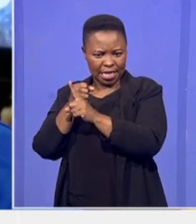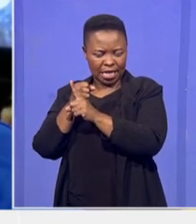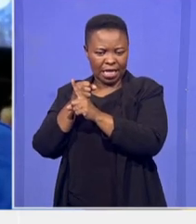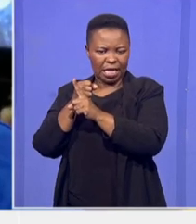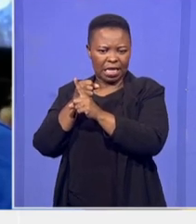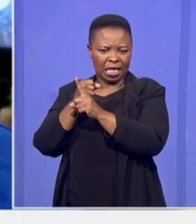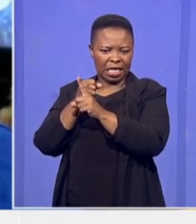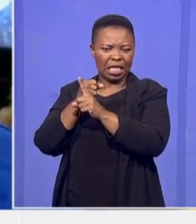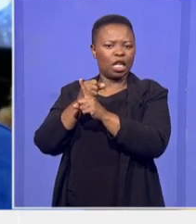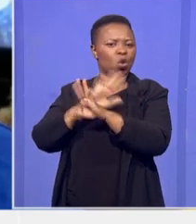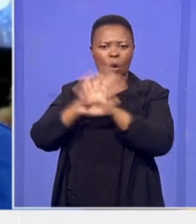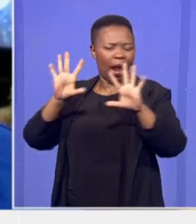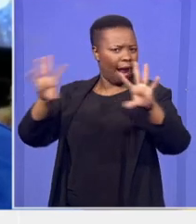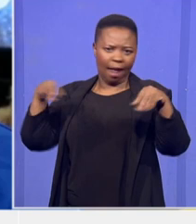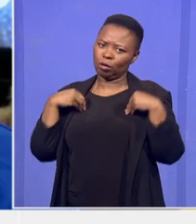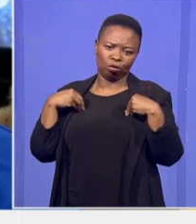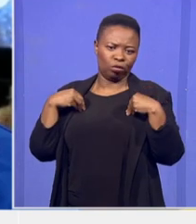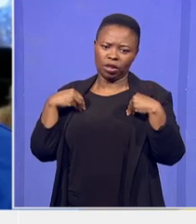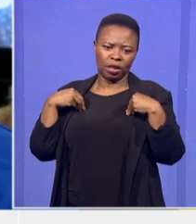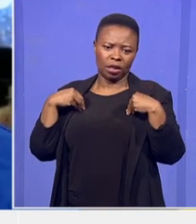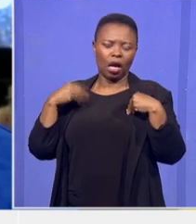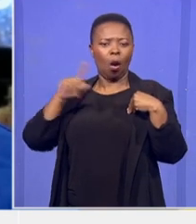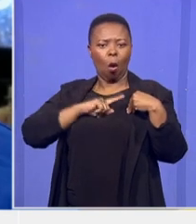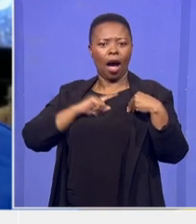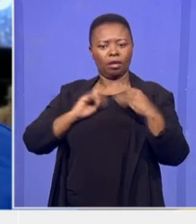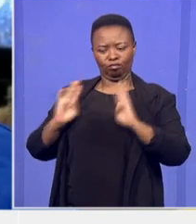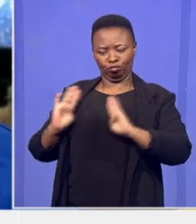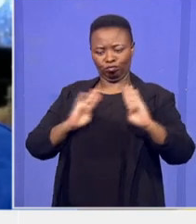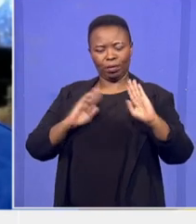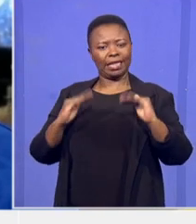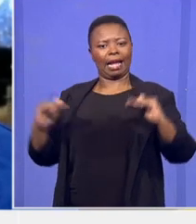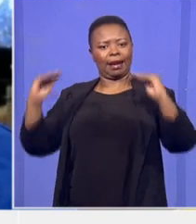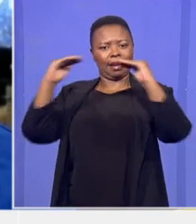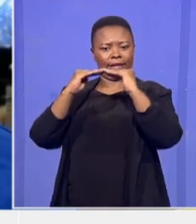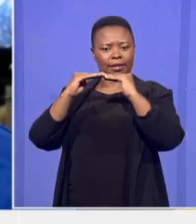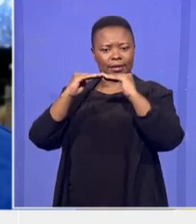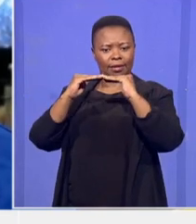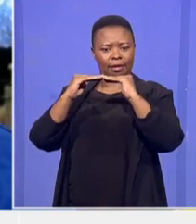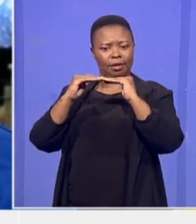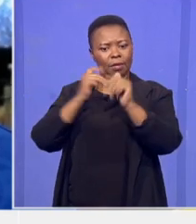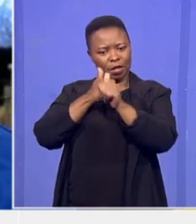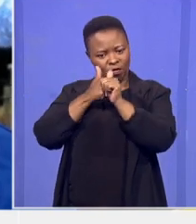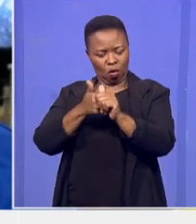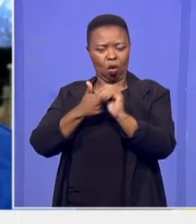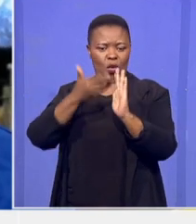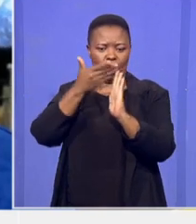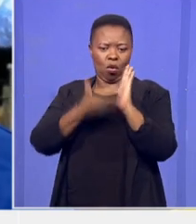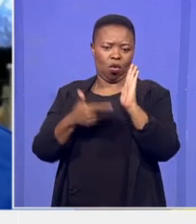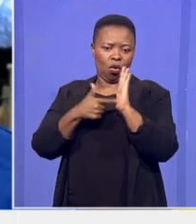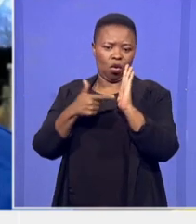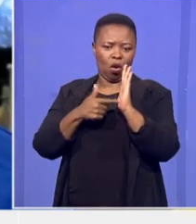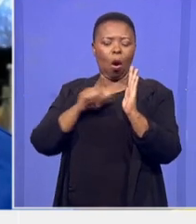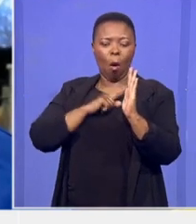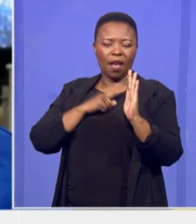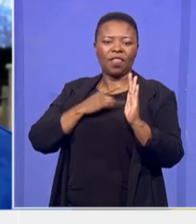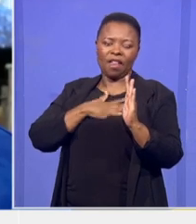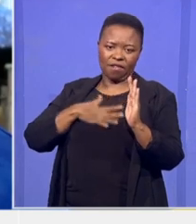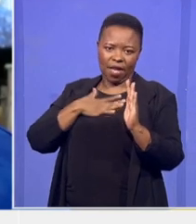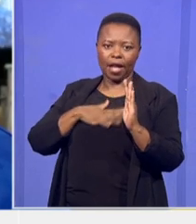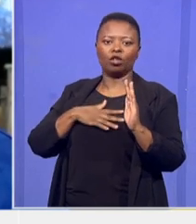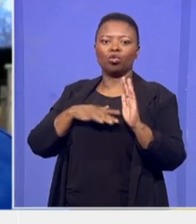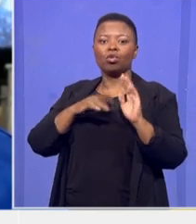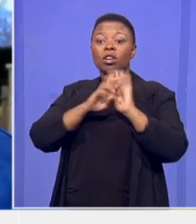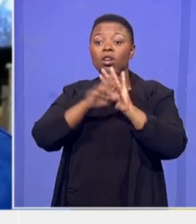is not allowed in terms of our standards of conduct, that they felt that they needed to say to delegates,